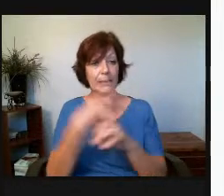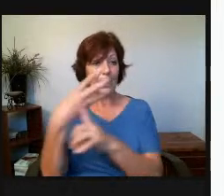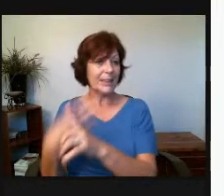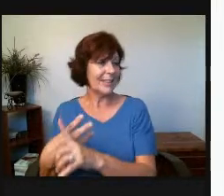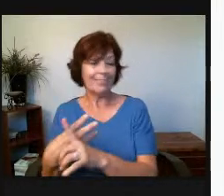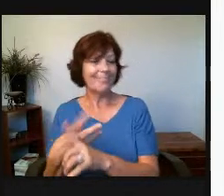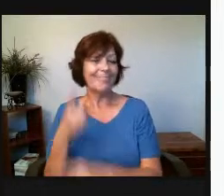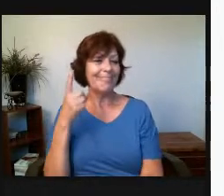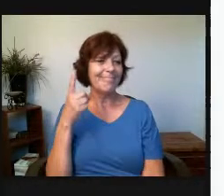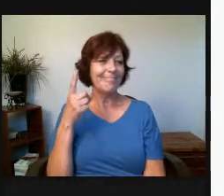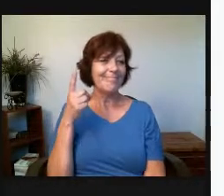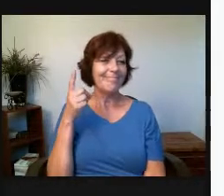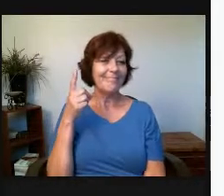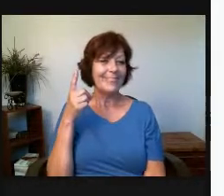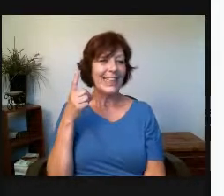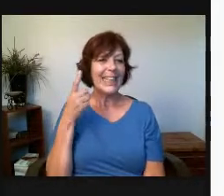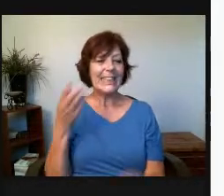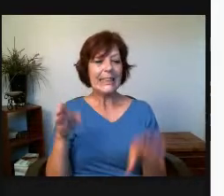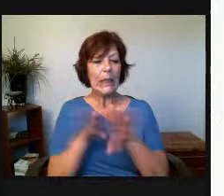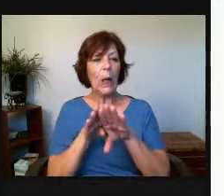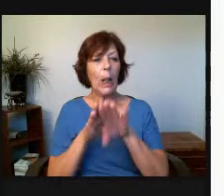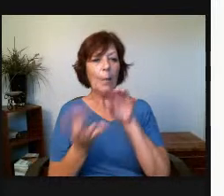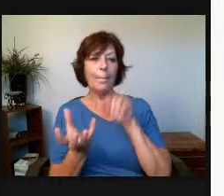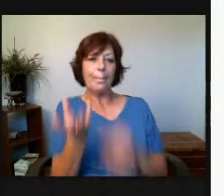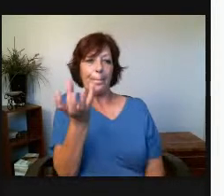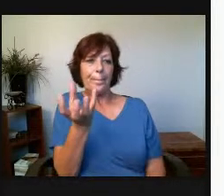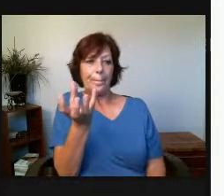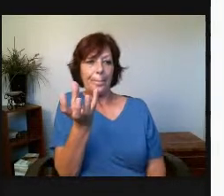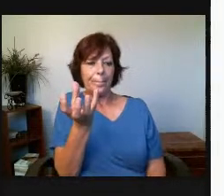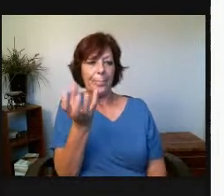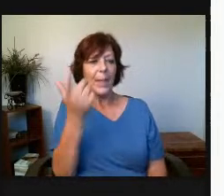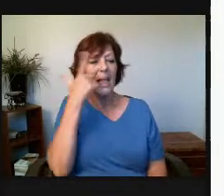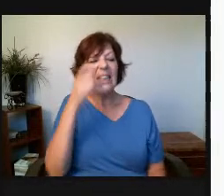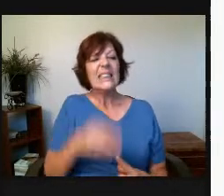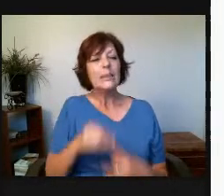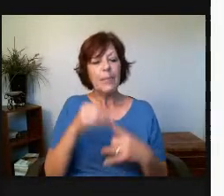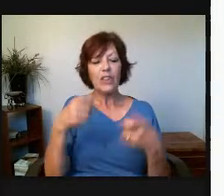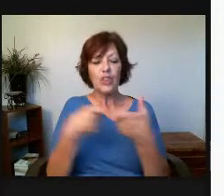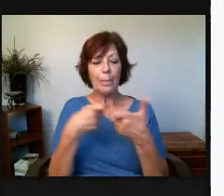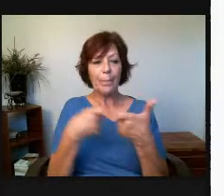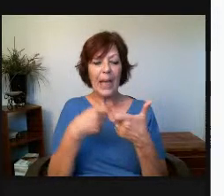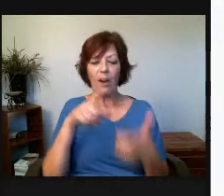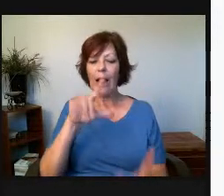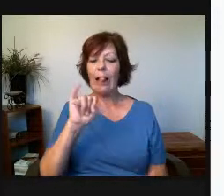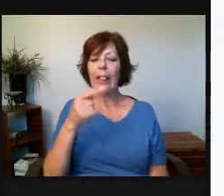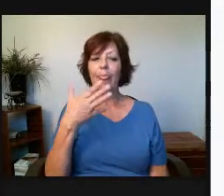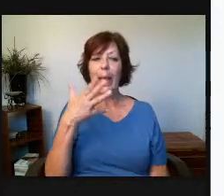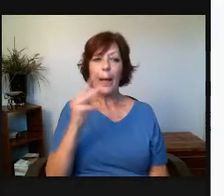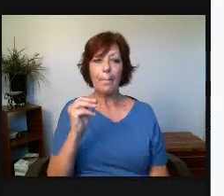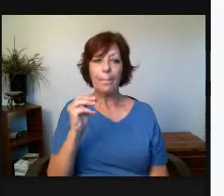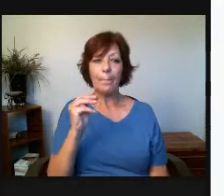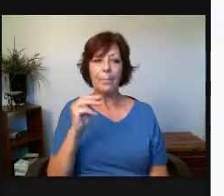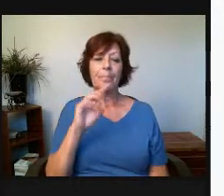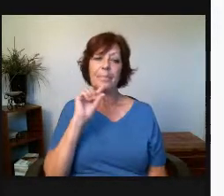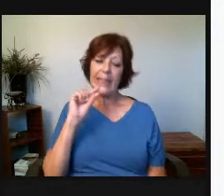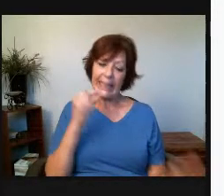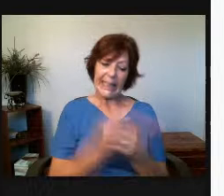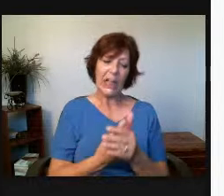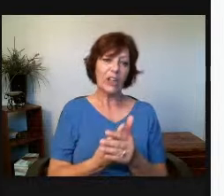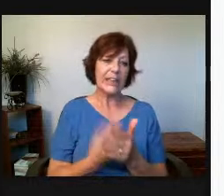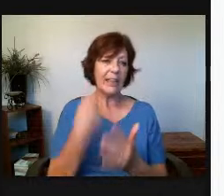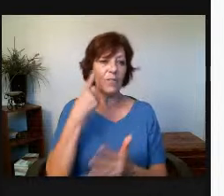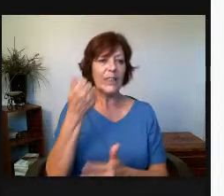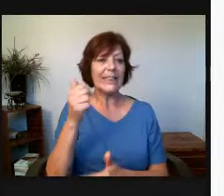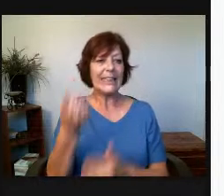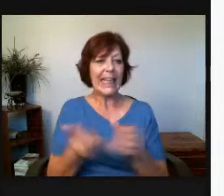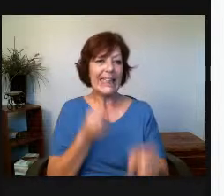smoke detector is sealed because it has a lithium battery in it that is guaranteed to be good for a